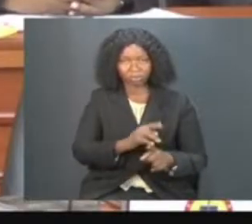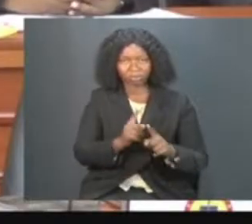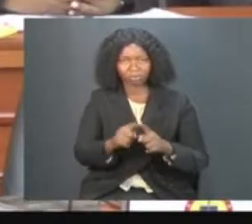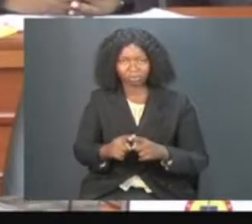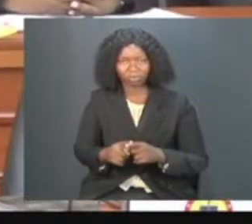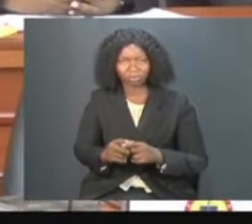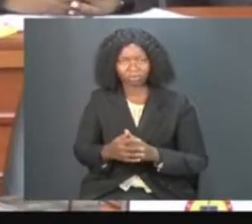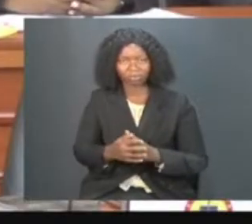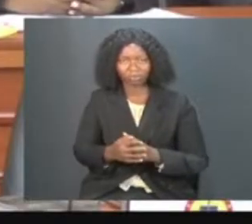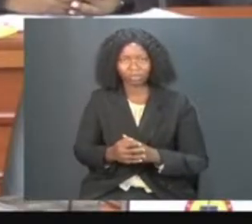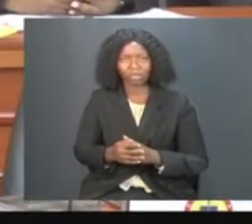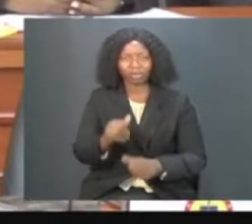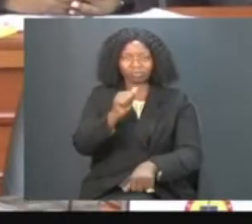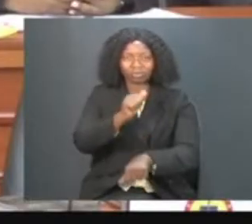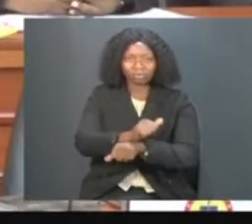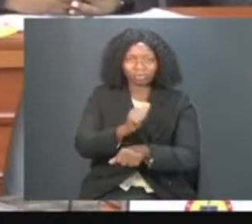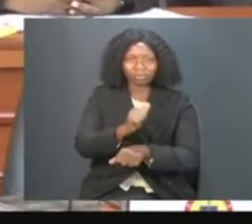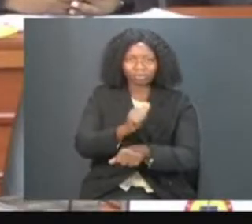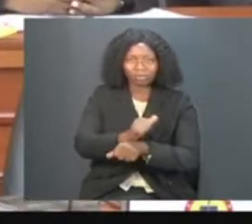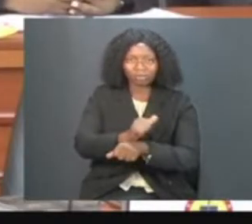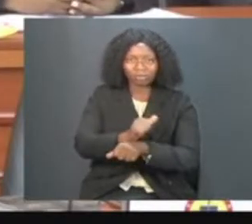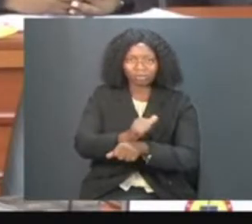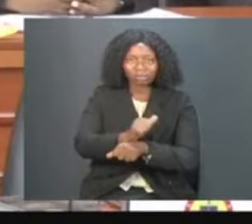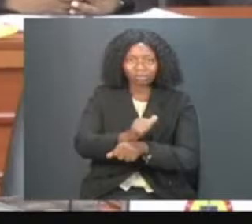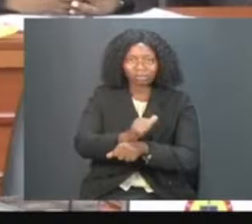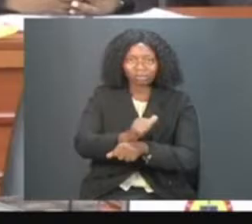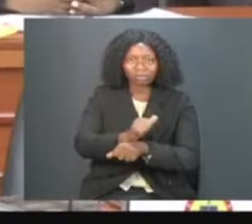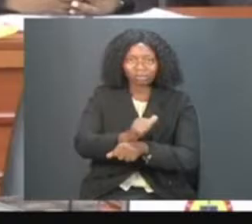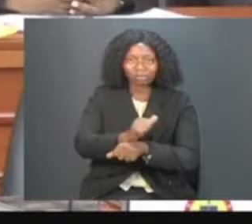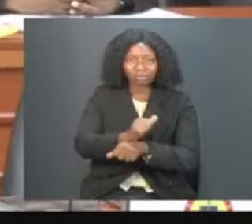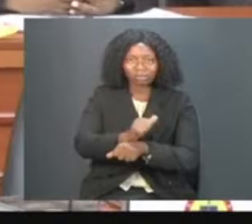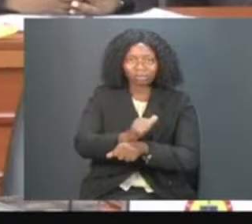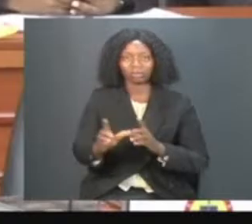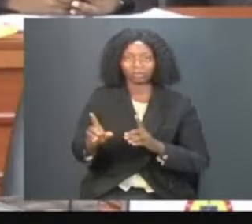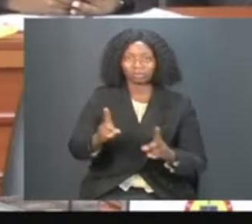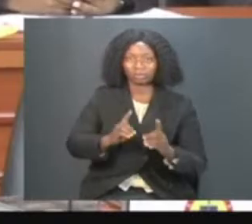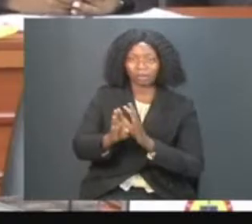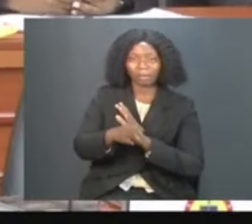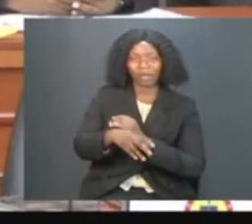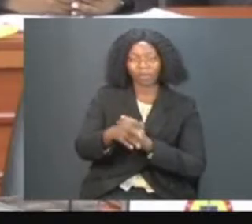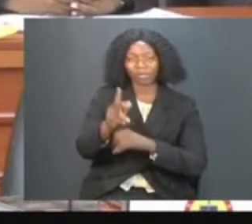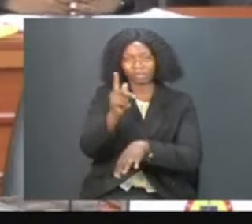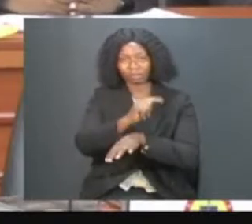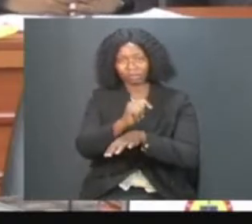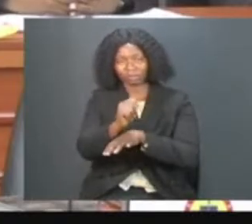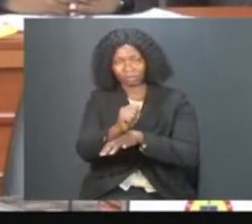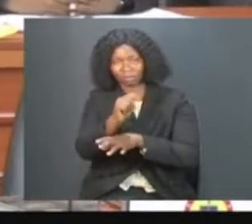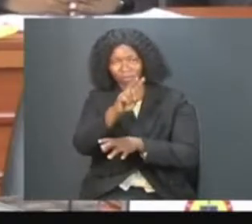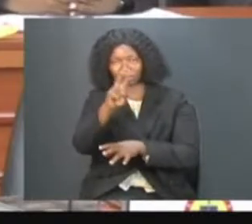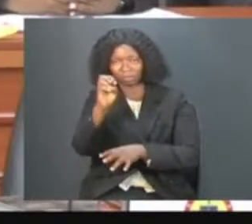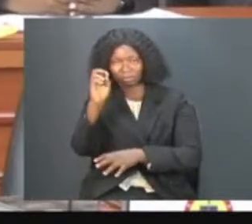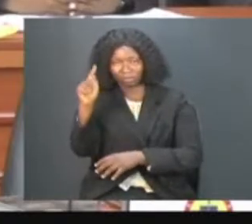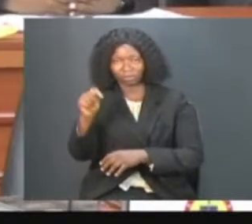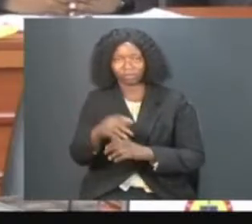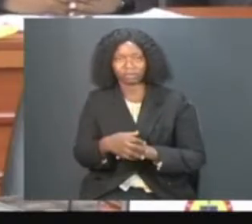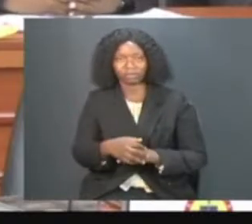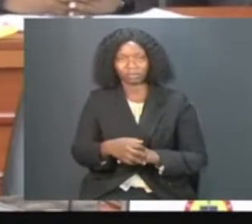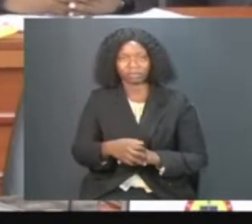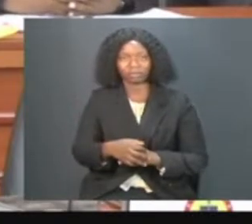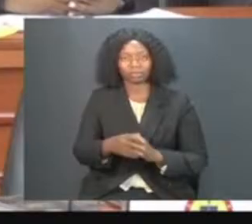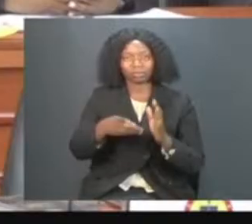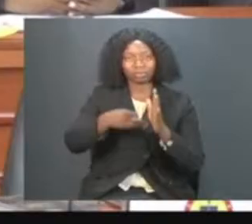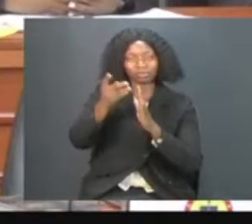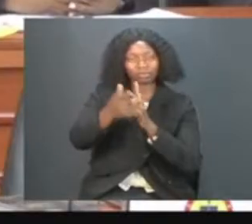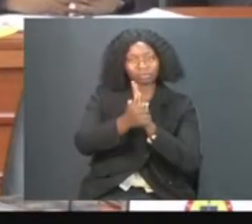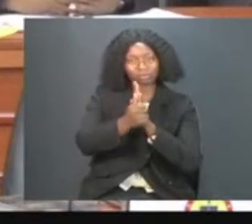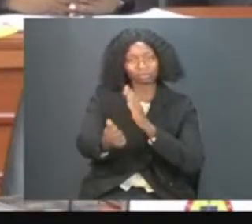anchored on job creation, which is supposed to be done by TVET and STEM to develop the skills.